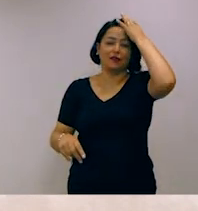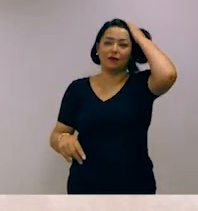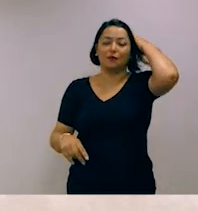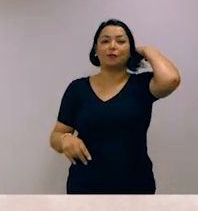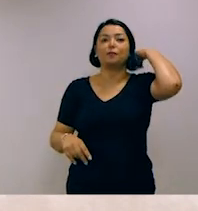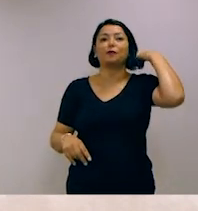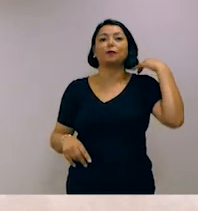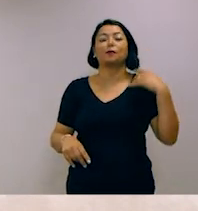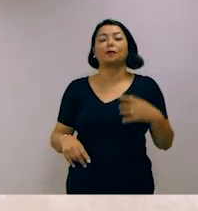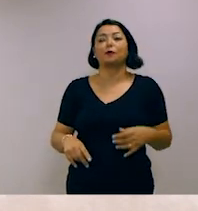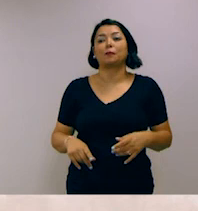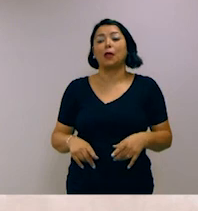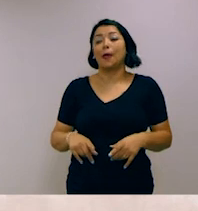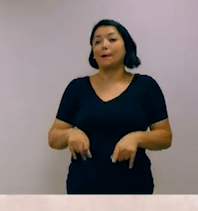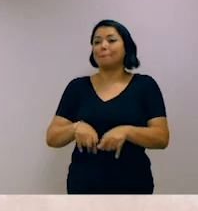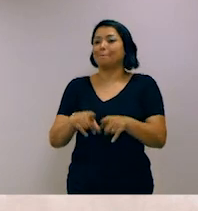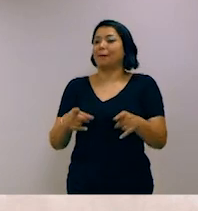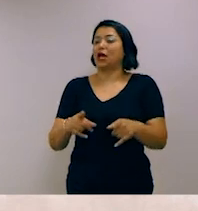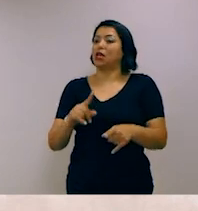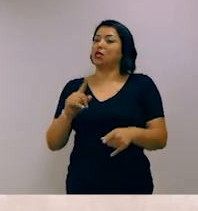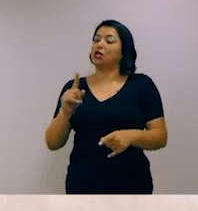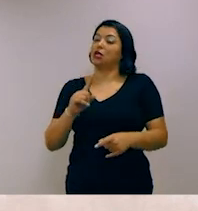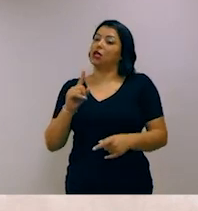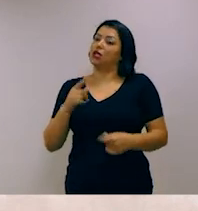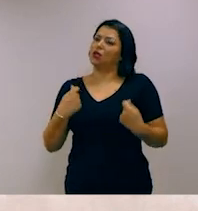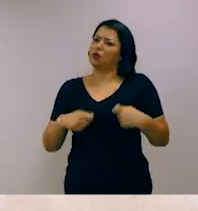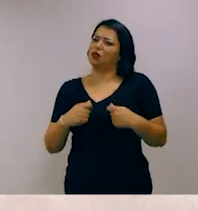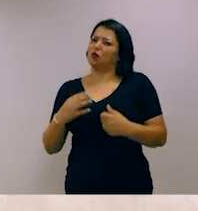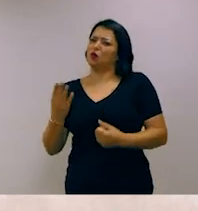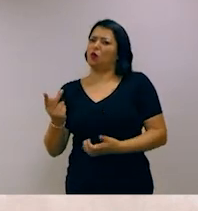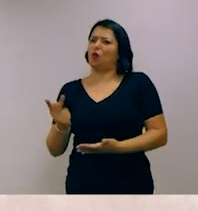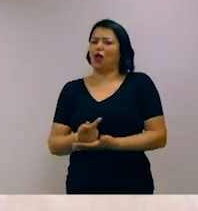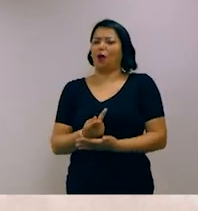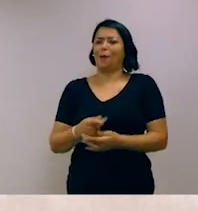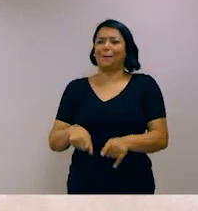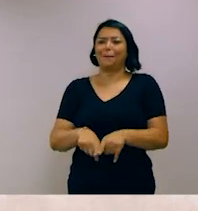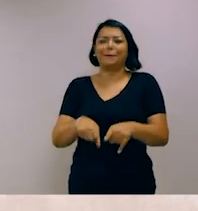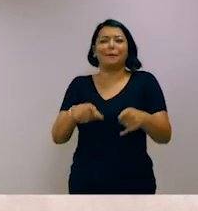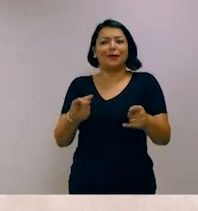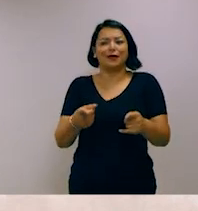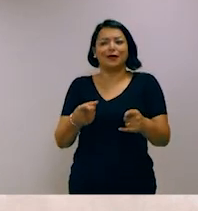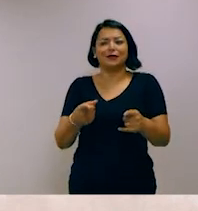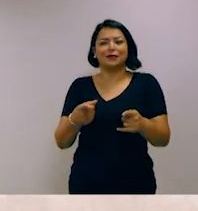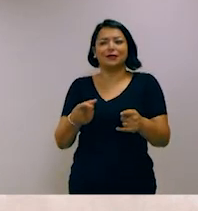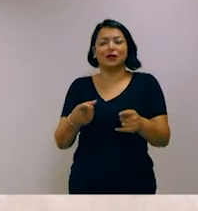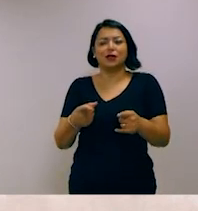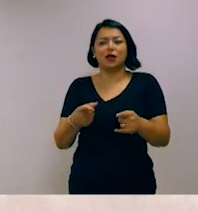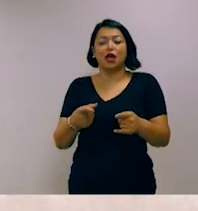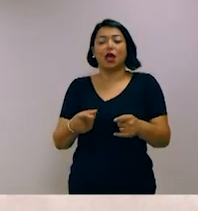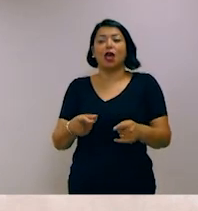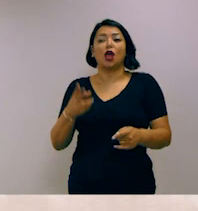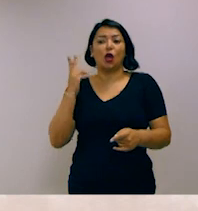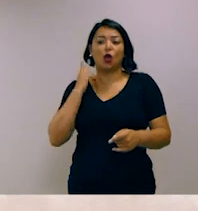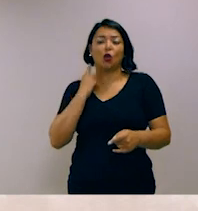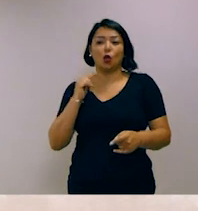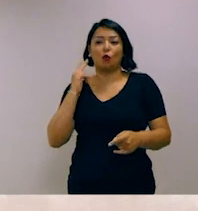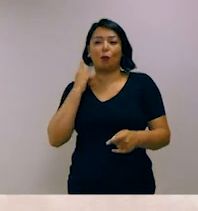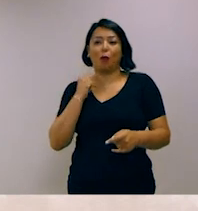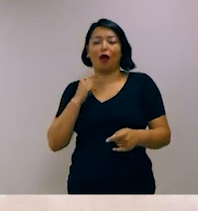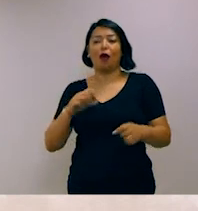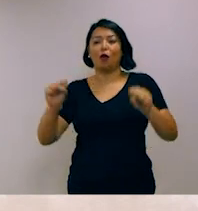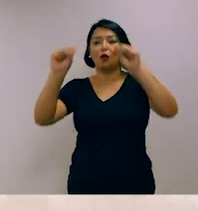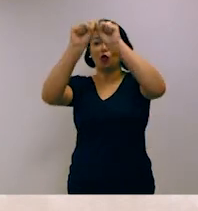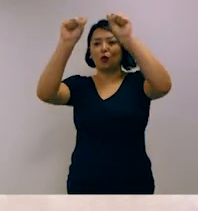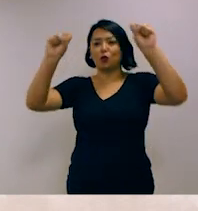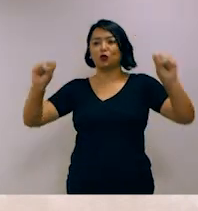had been doubled. And so this duplication was not necessarily a mistake of the extraction process, but it